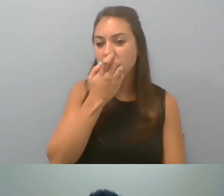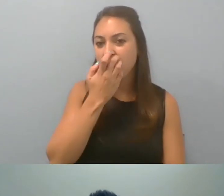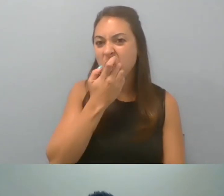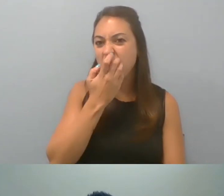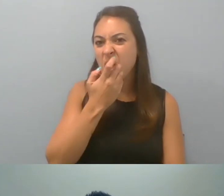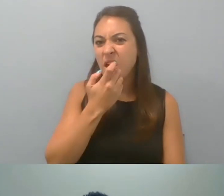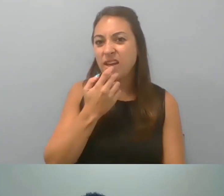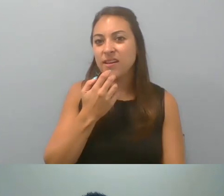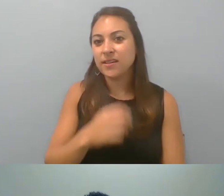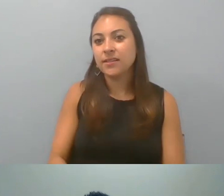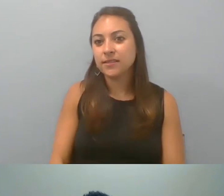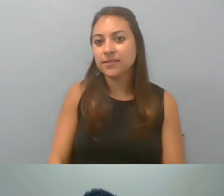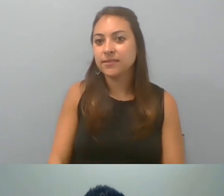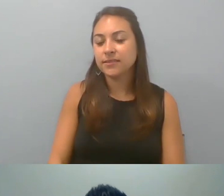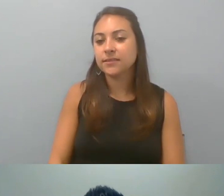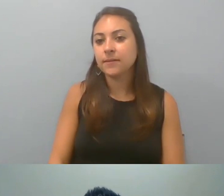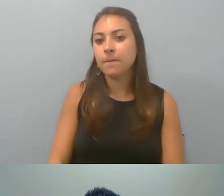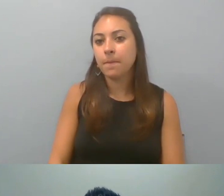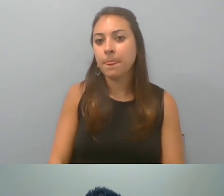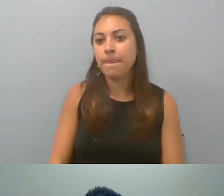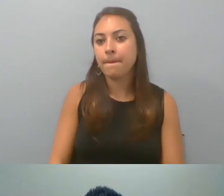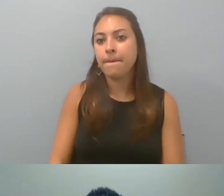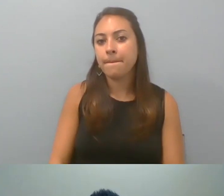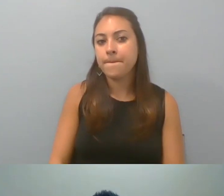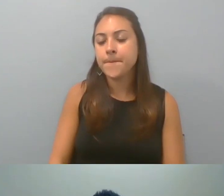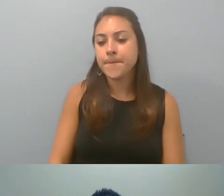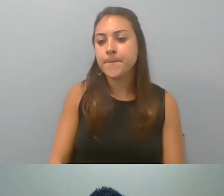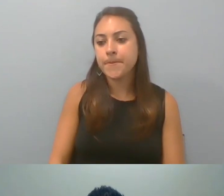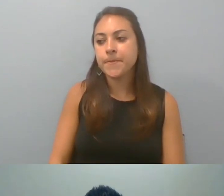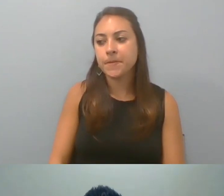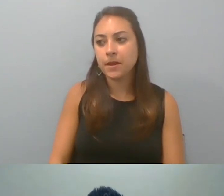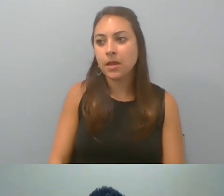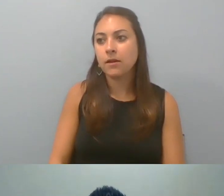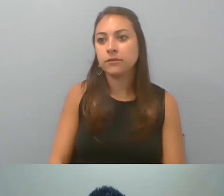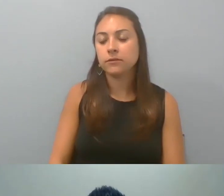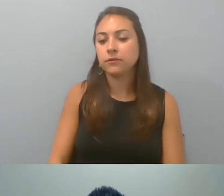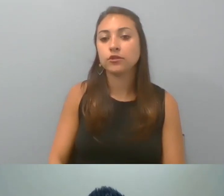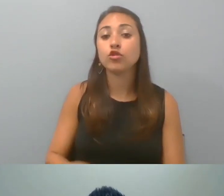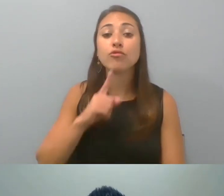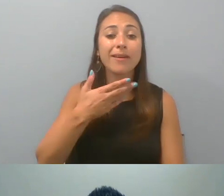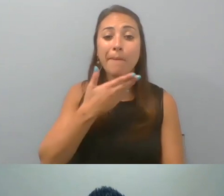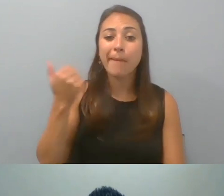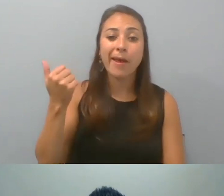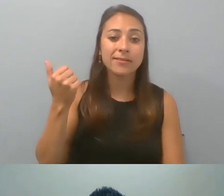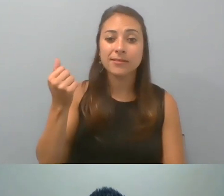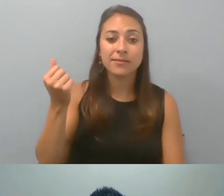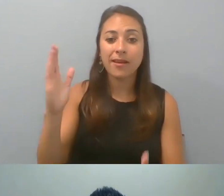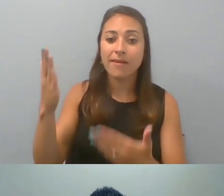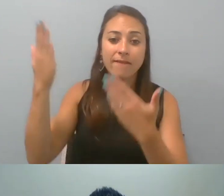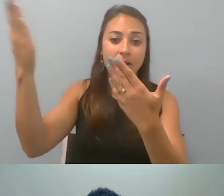is the area that I'm working in all the time. But I will just say the best advice that I can give